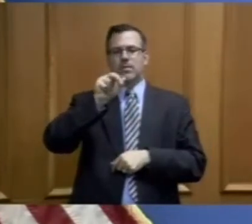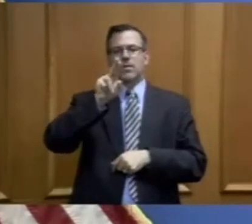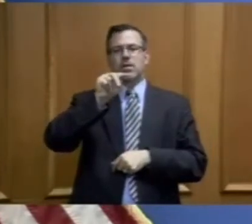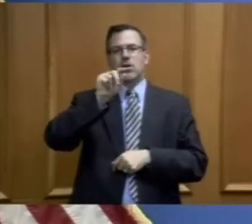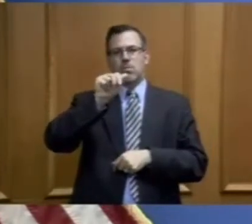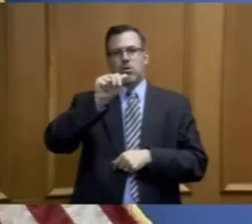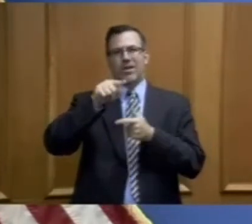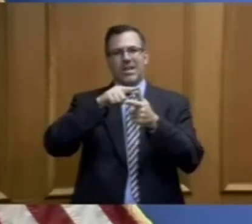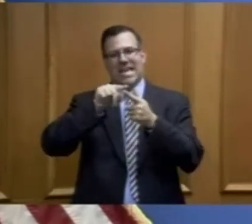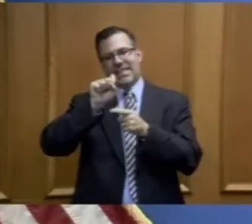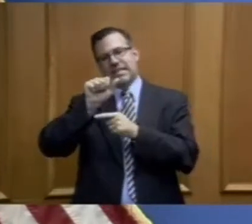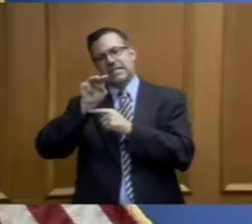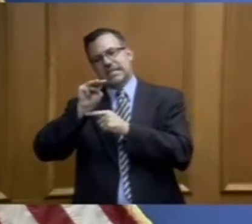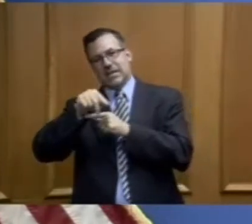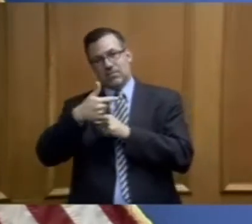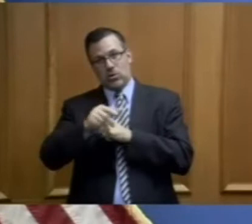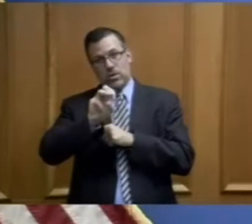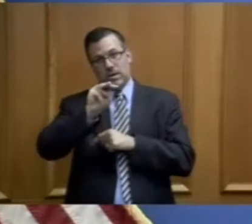Stockard. Marta, your line is open.